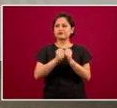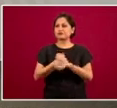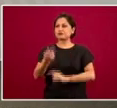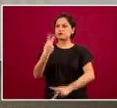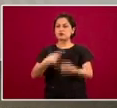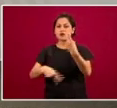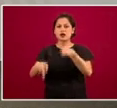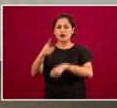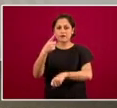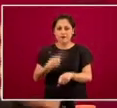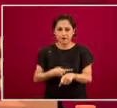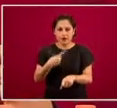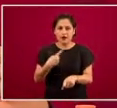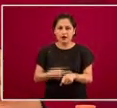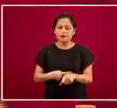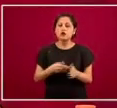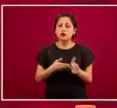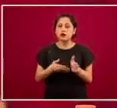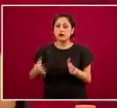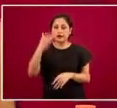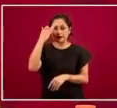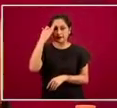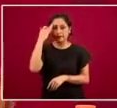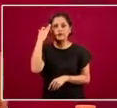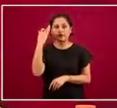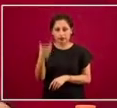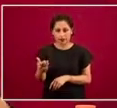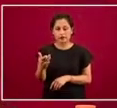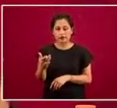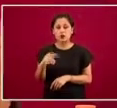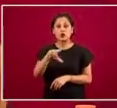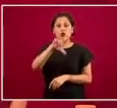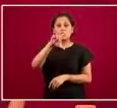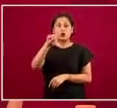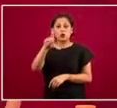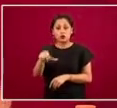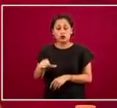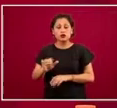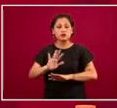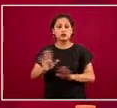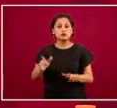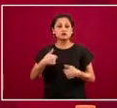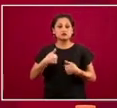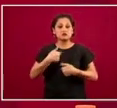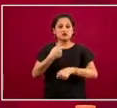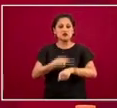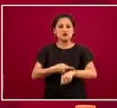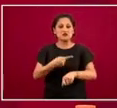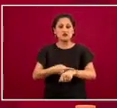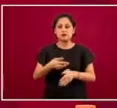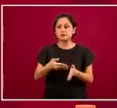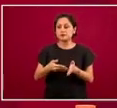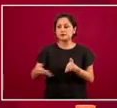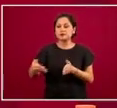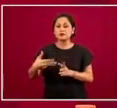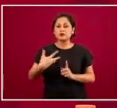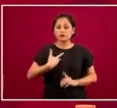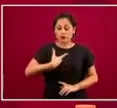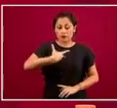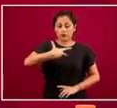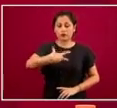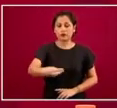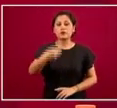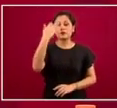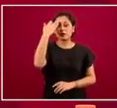appearance of symptoms. And then after the symptoms are displayed, there is an active disease period, and then we